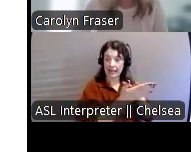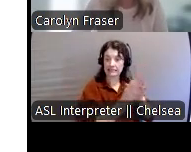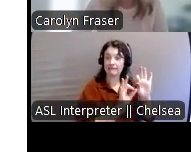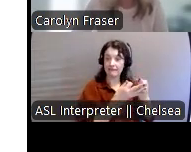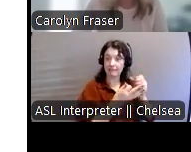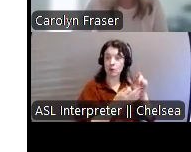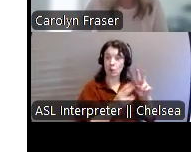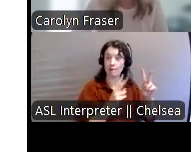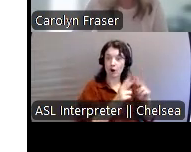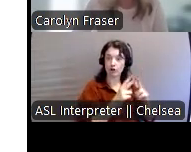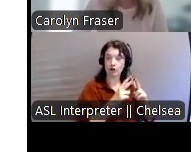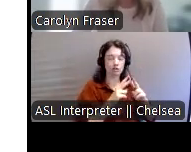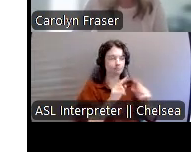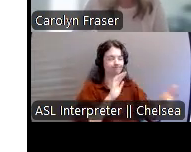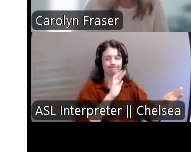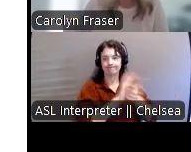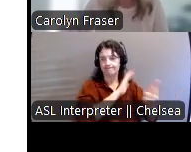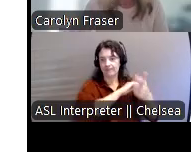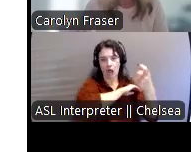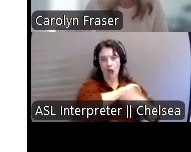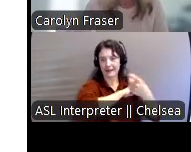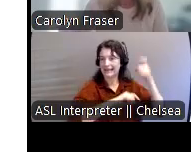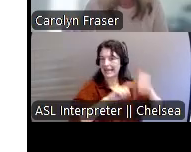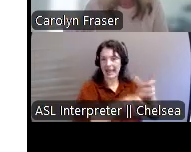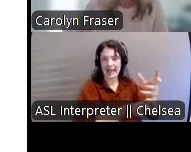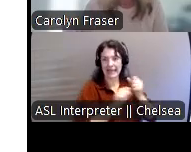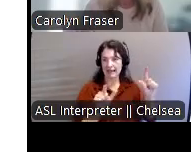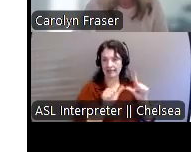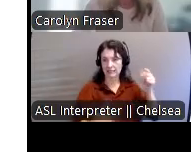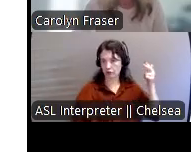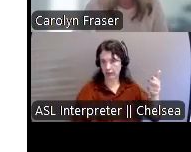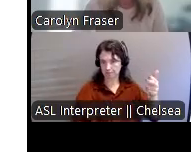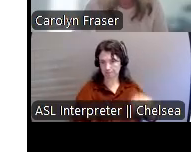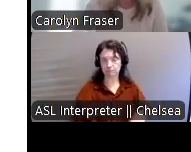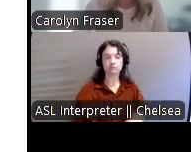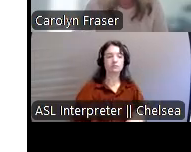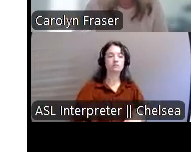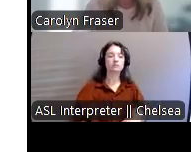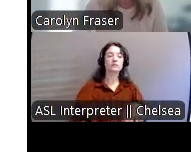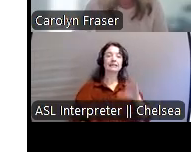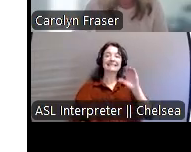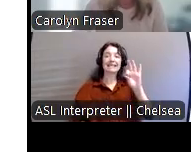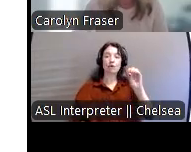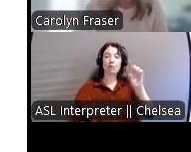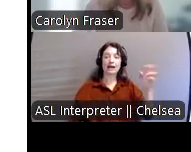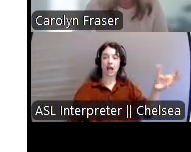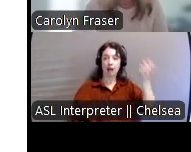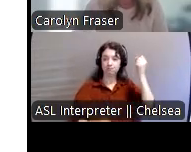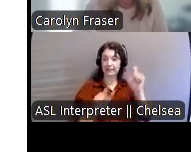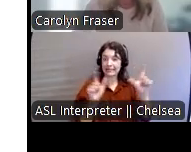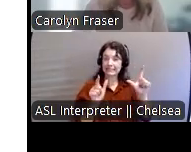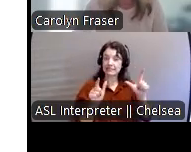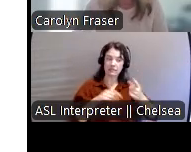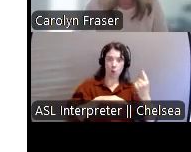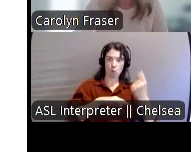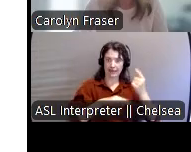a firearms license. Mandatory revocation. So the CFO must revoke licenses within 24 hours where there's reasonable grounds to